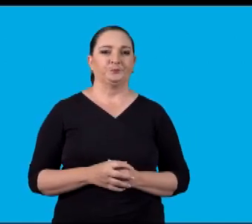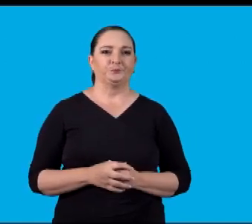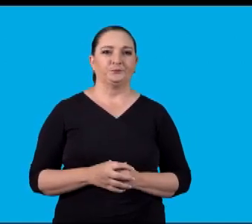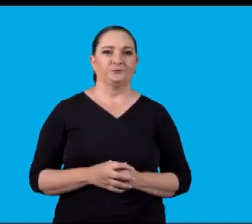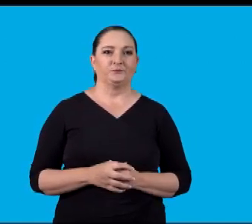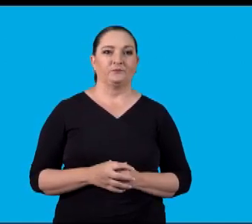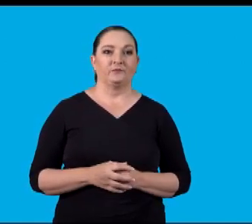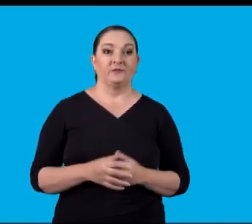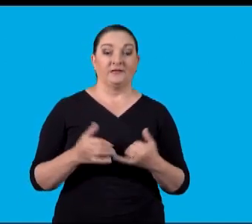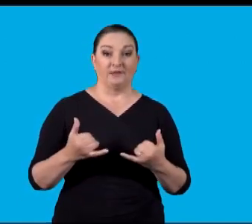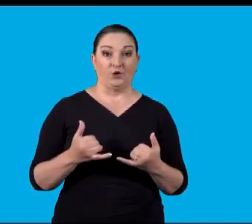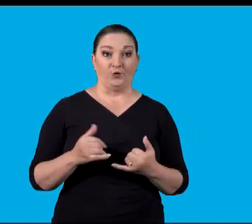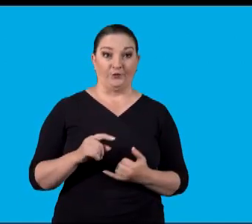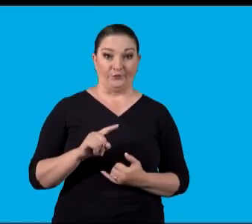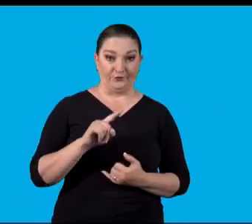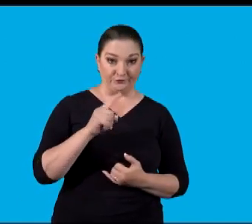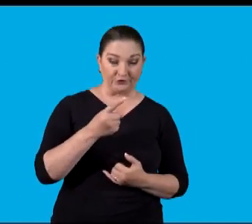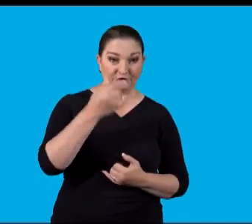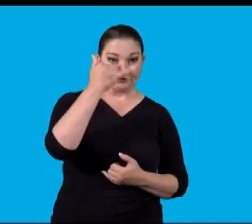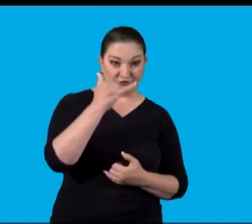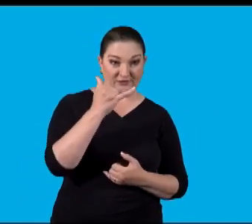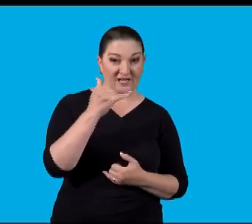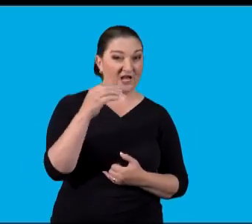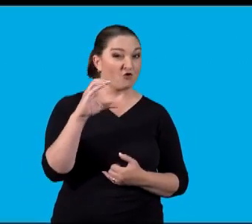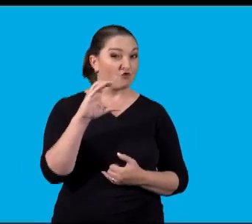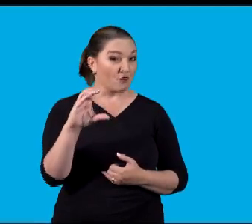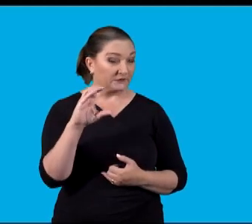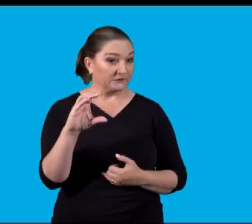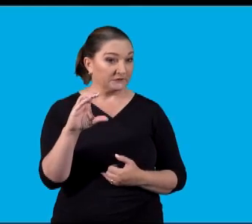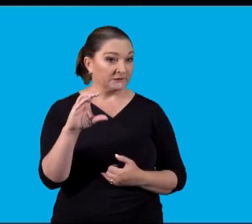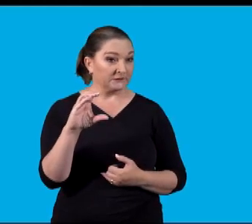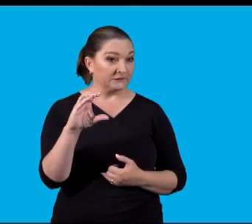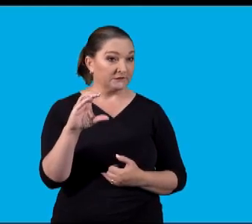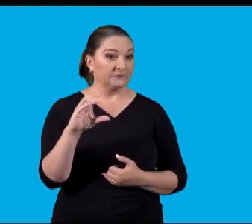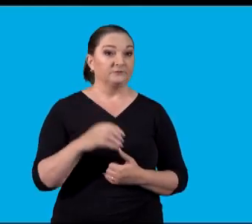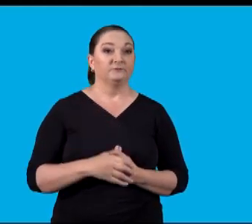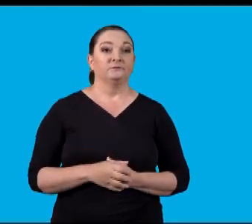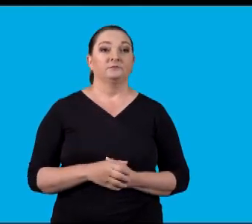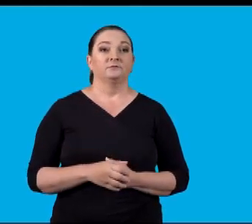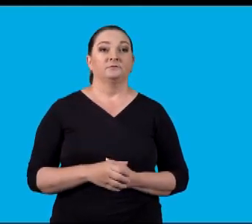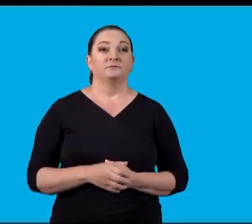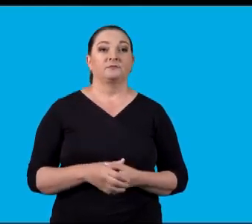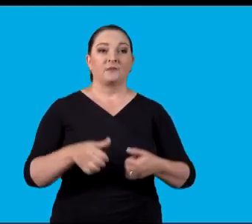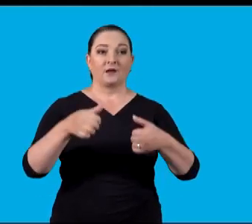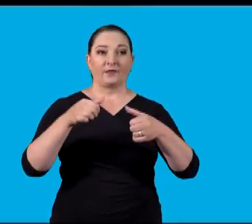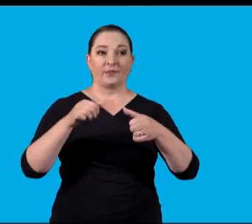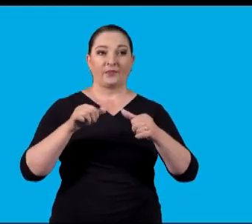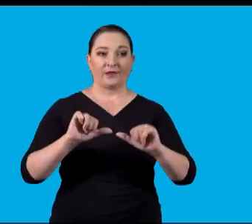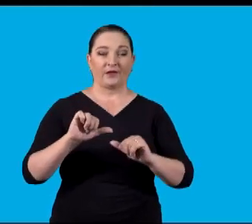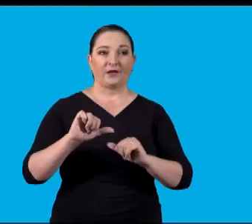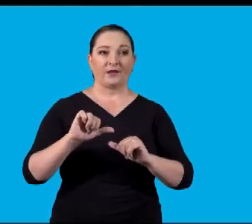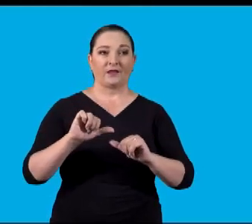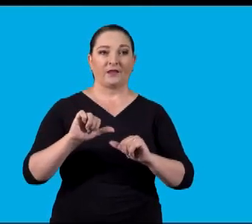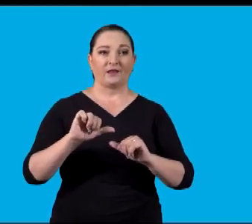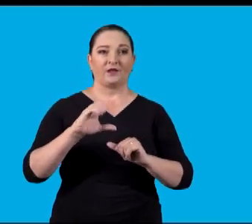in payables, I'm going to take the first one. It is my creditors here. It is my creditors. And